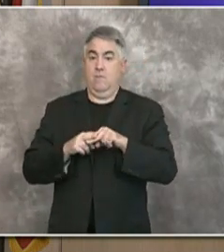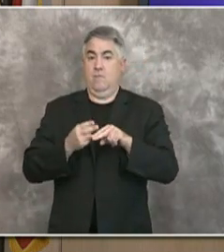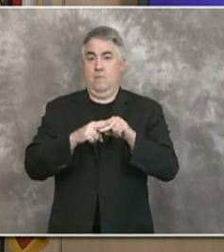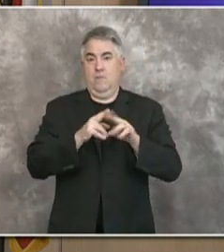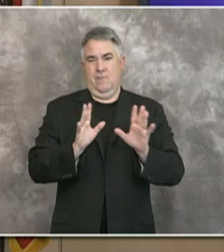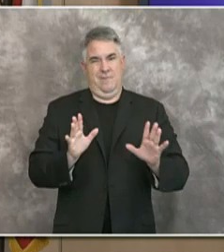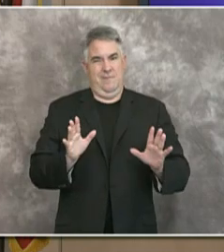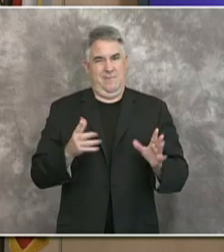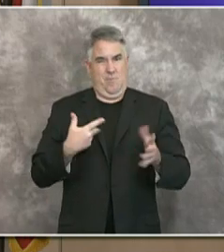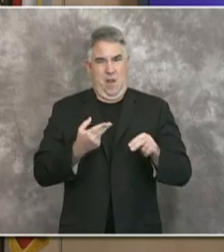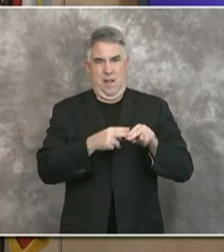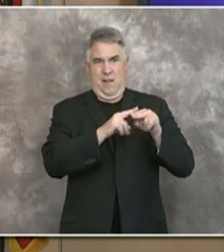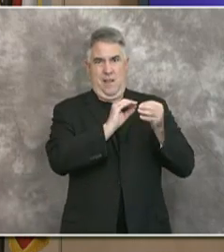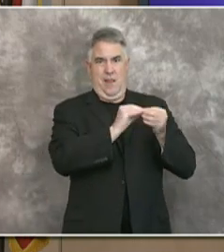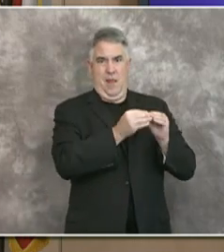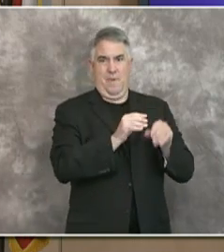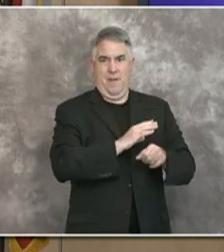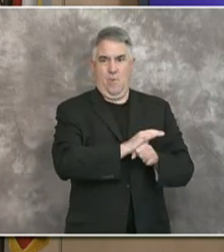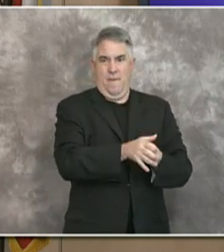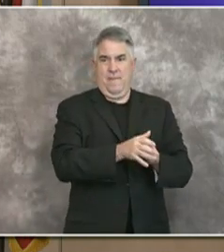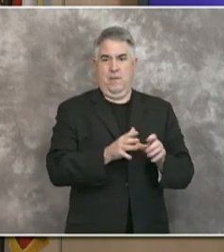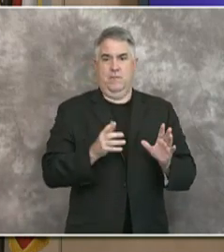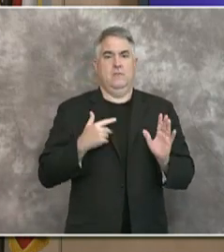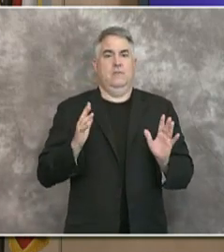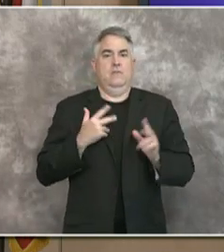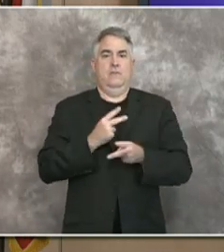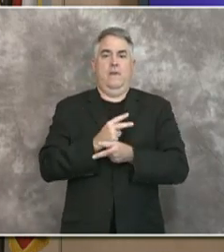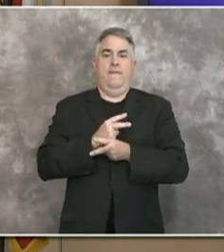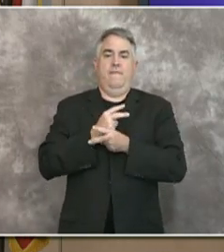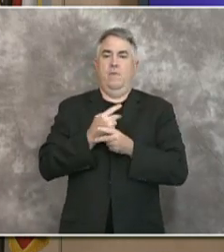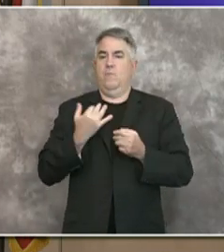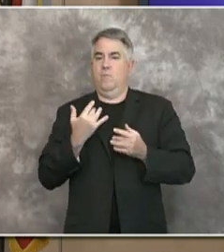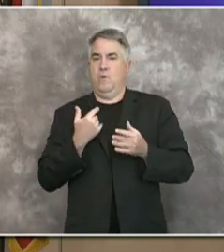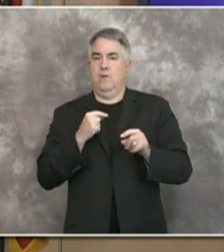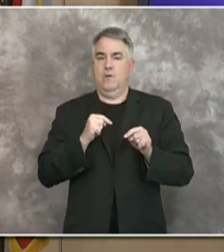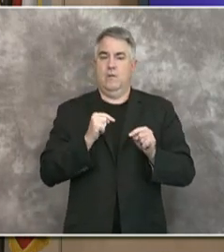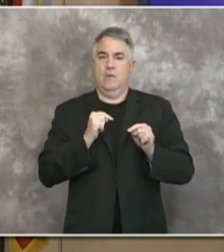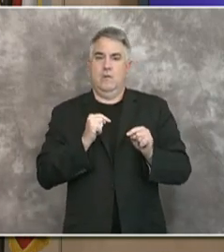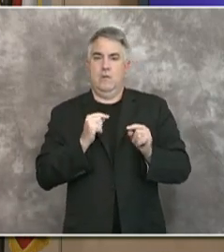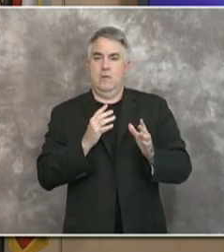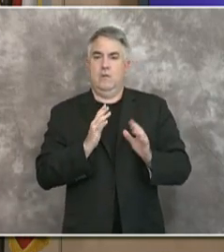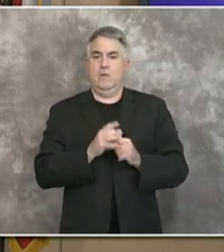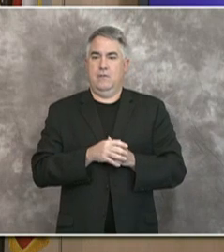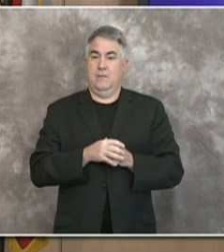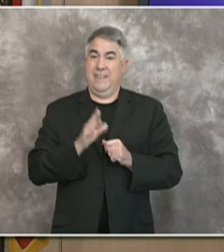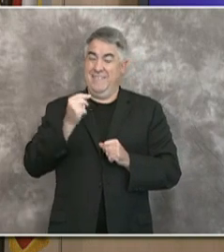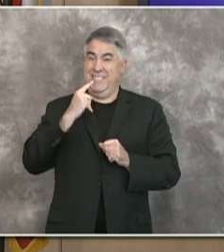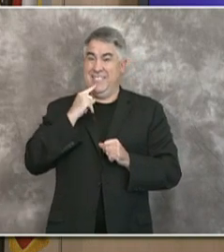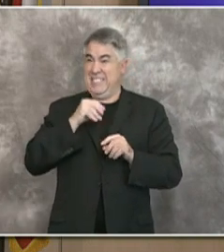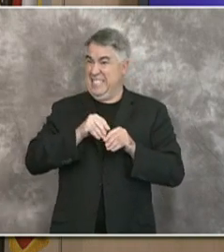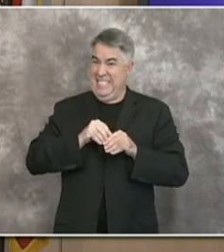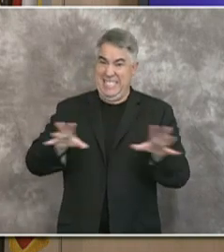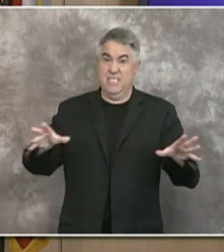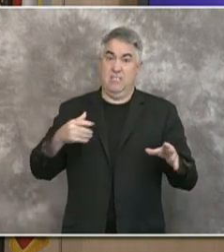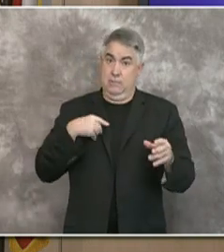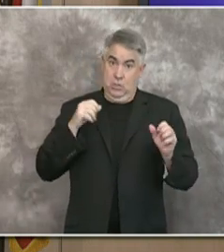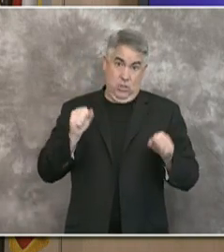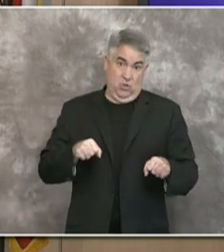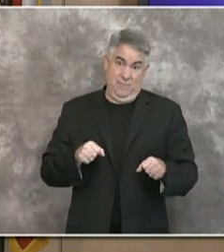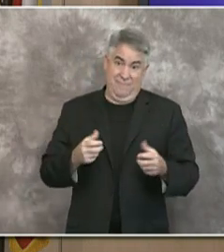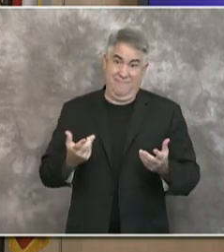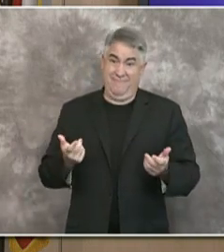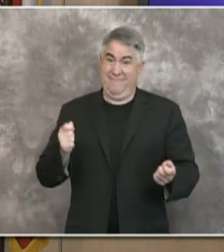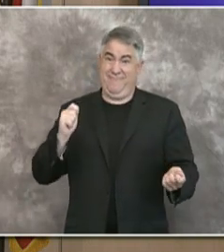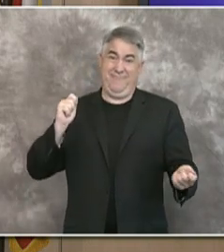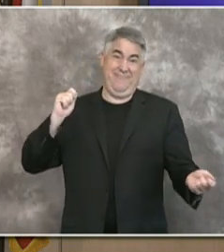then those triggers will guide our ability to continue to move forward. And if they are severe enough in change, would guide our